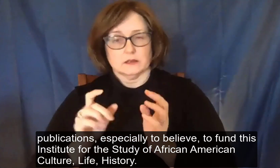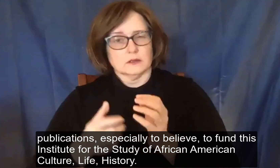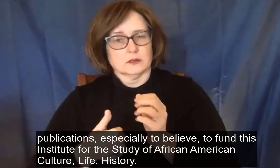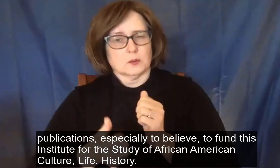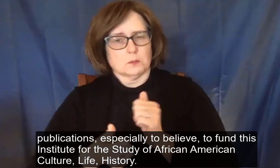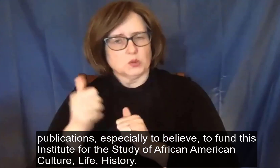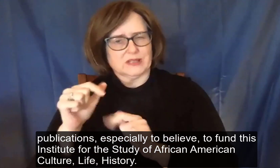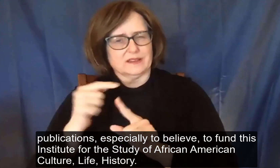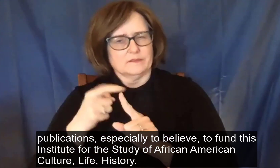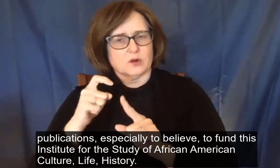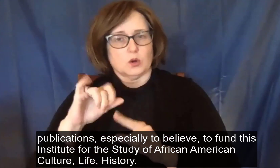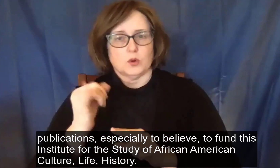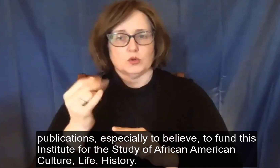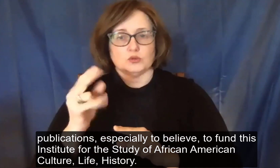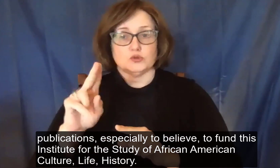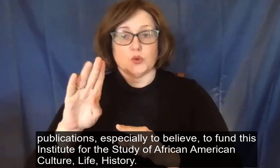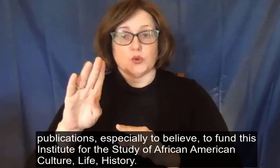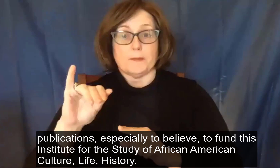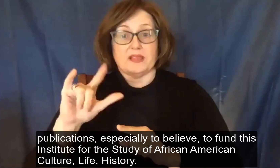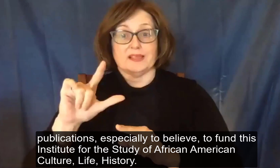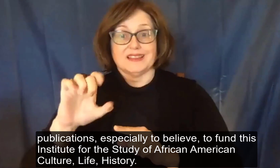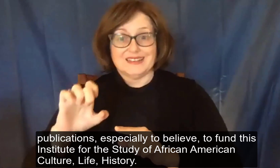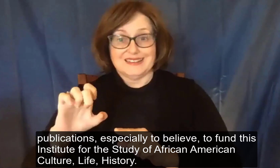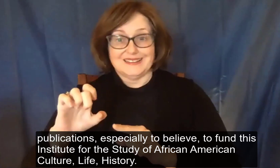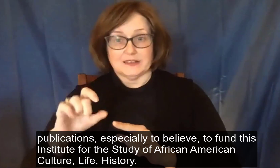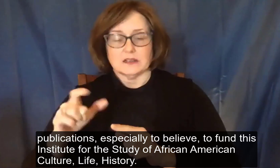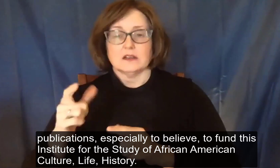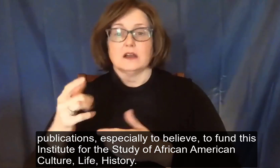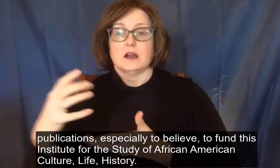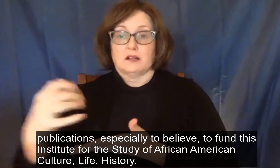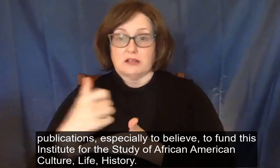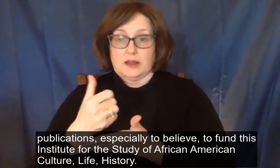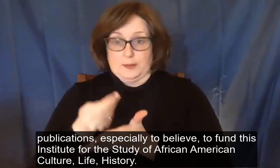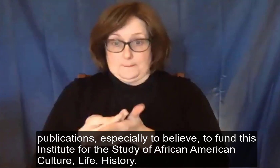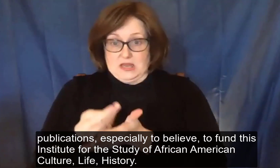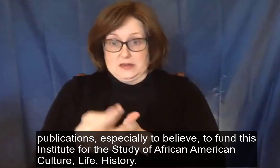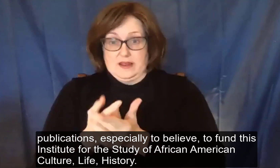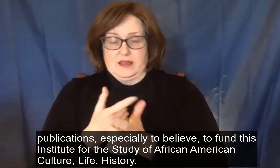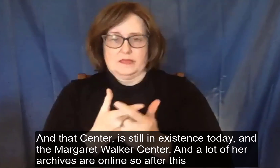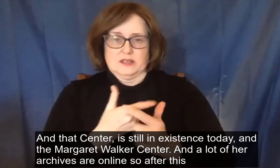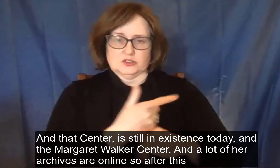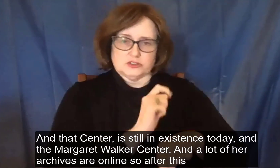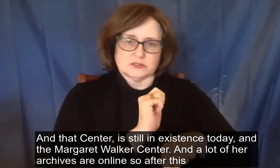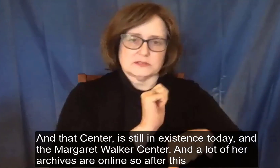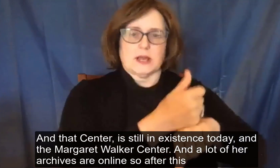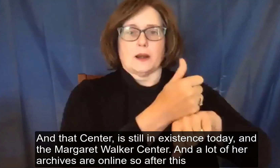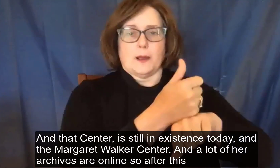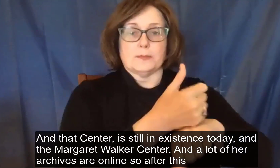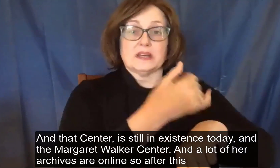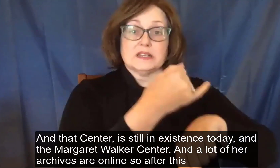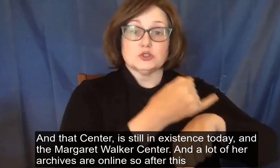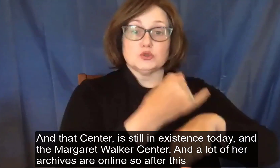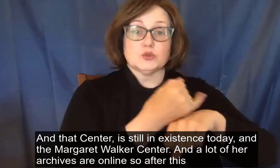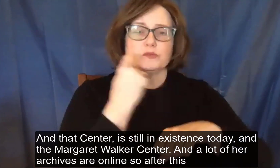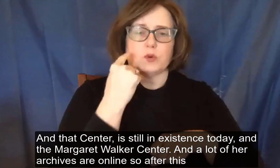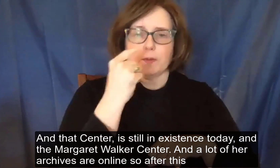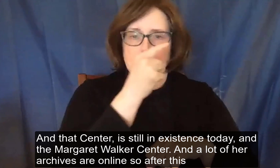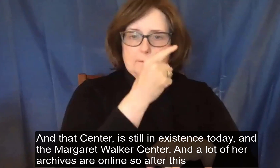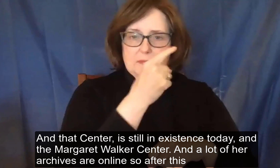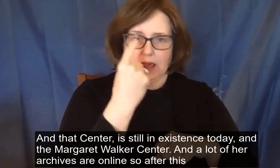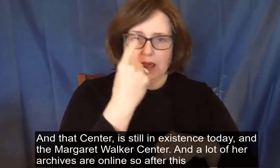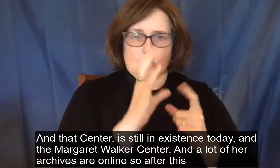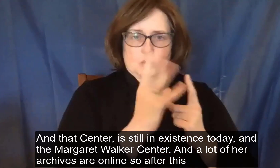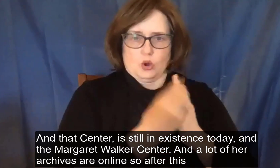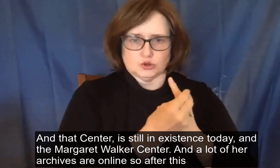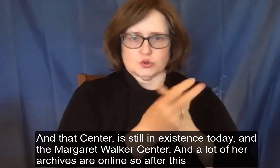the study of African-American culture, life, history. And that center